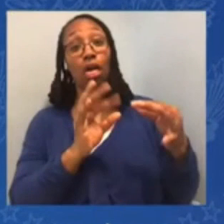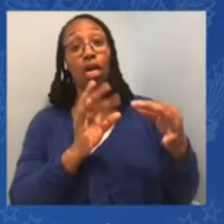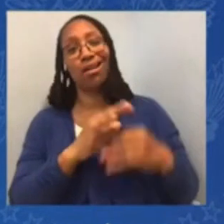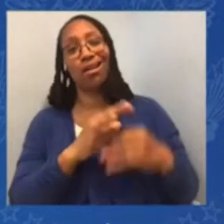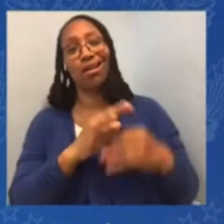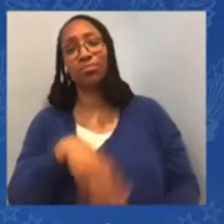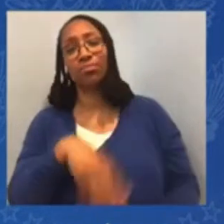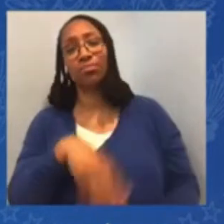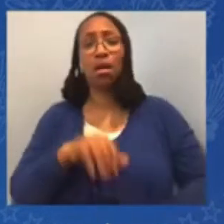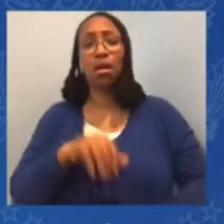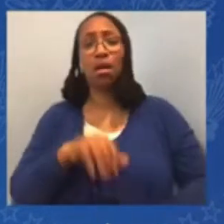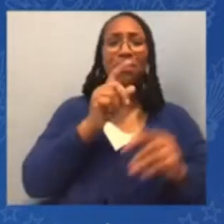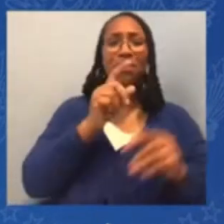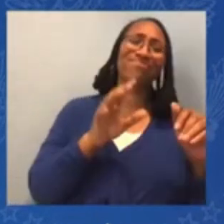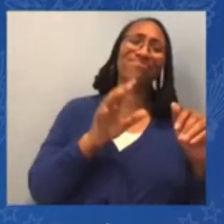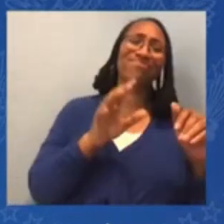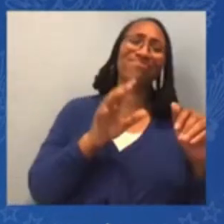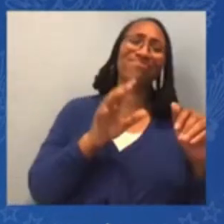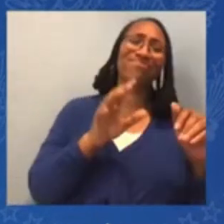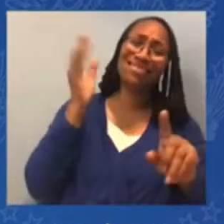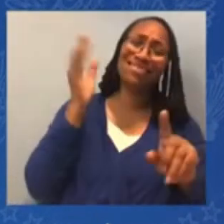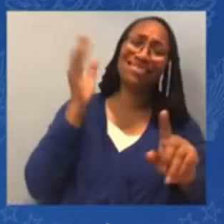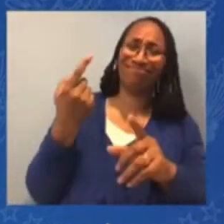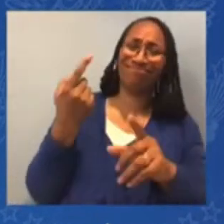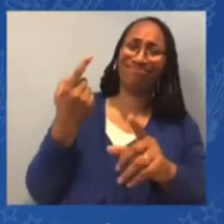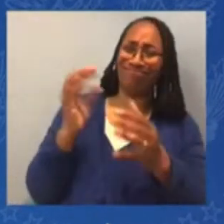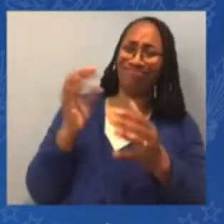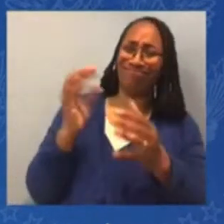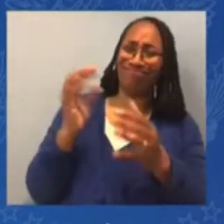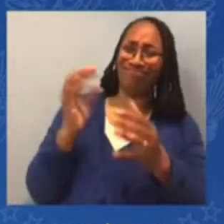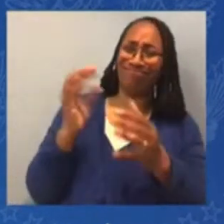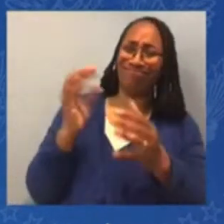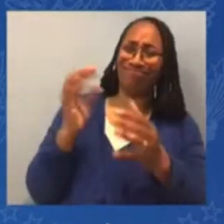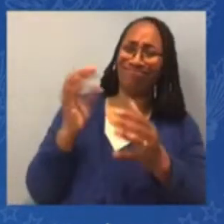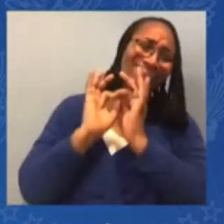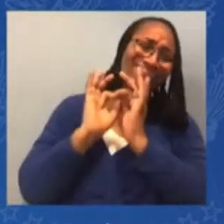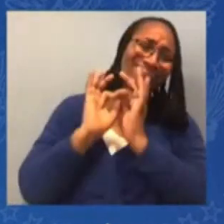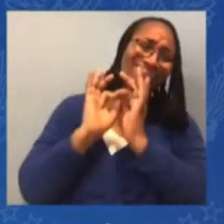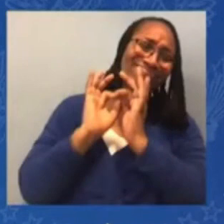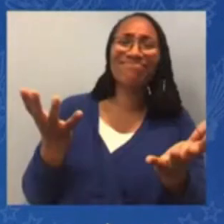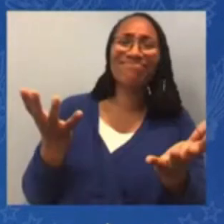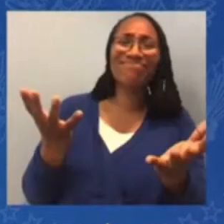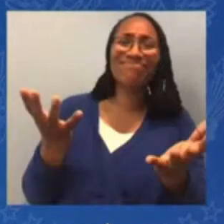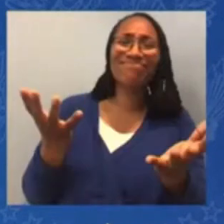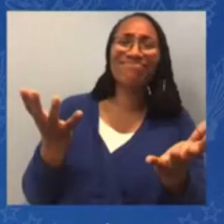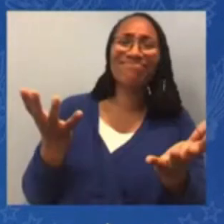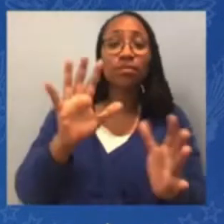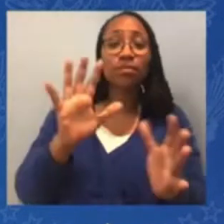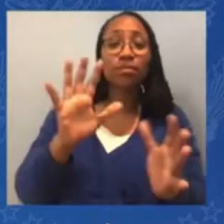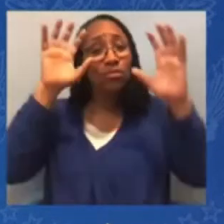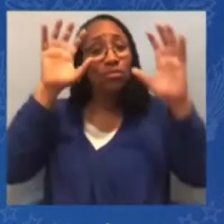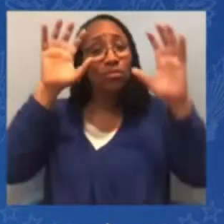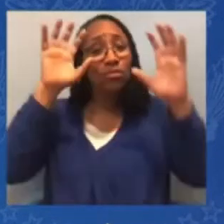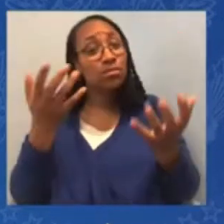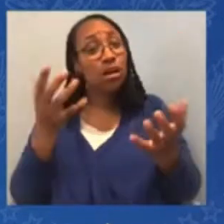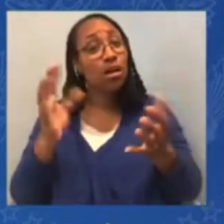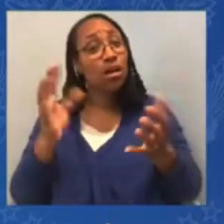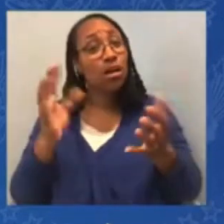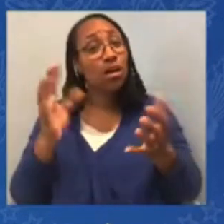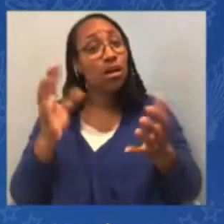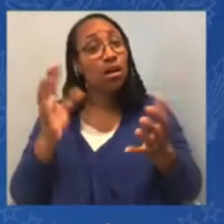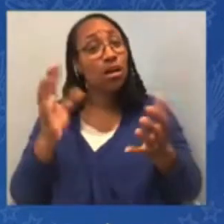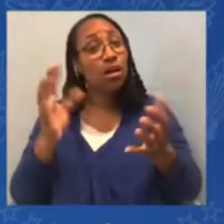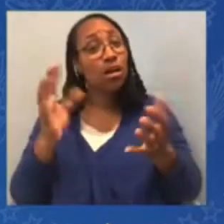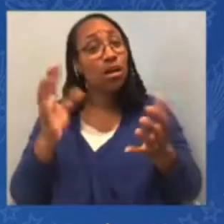But he told me, I care about this issue so deeply in my bones, the safety of our kids, that I'm willing to take